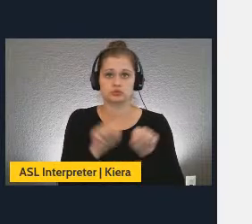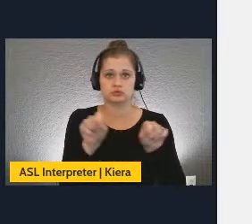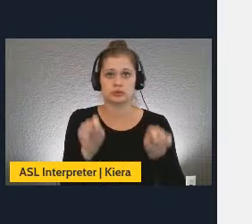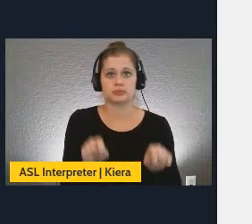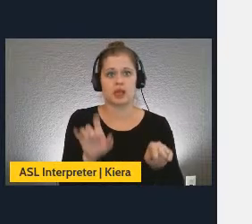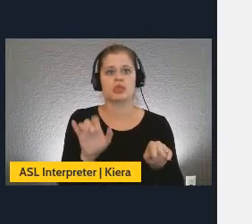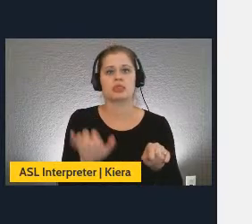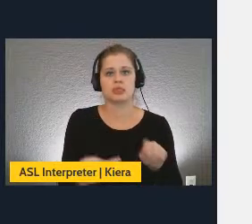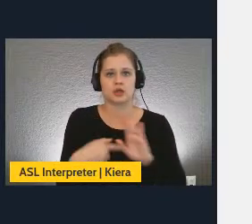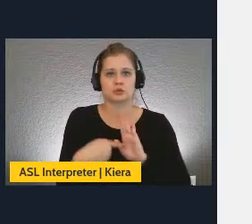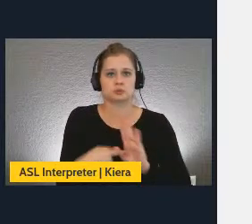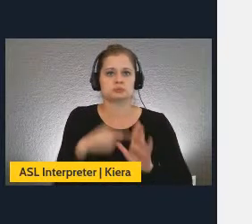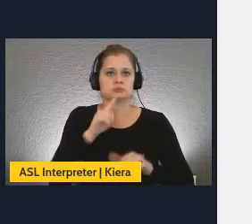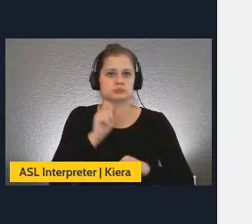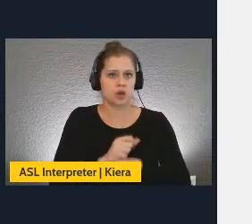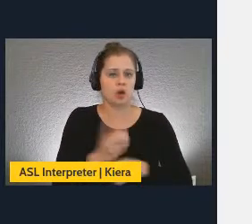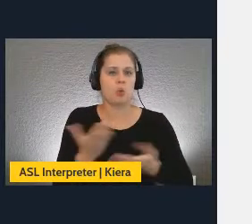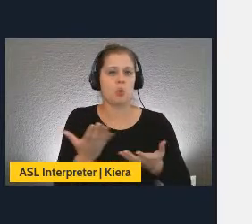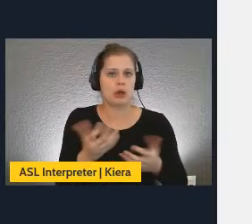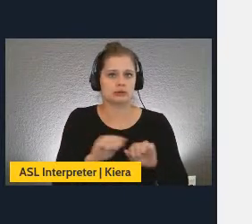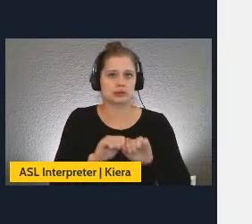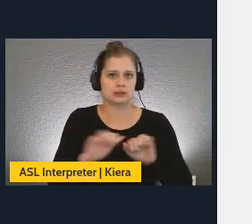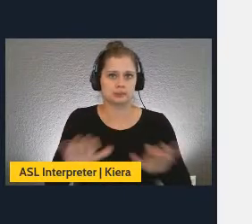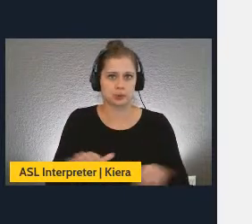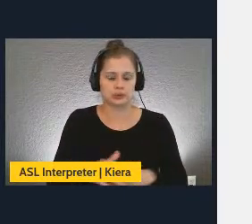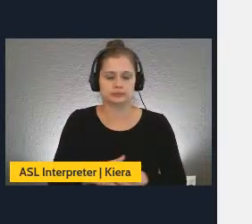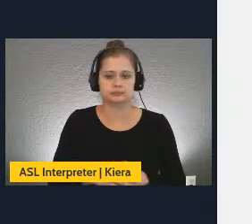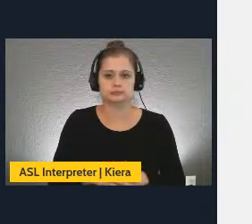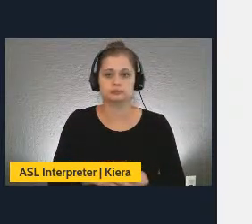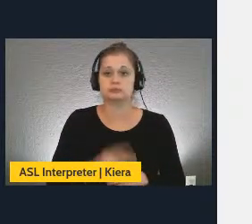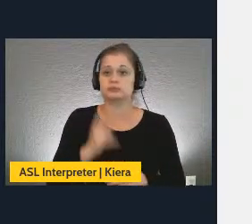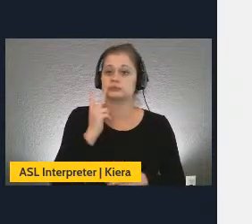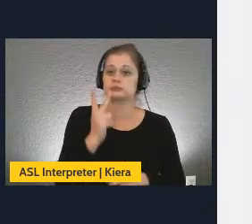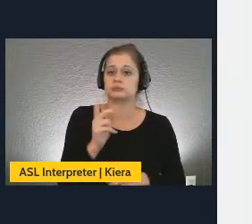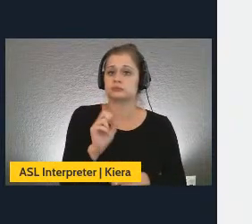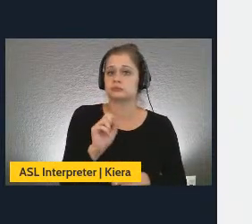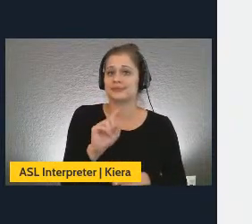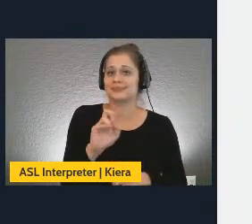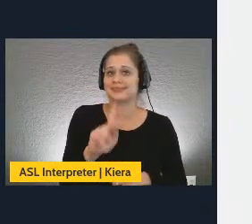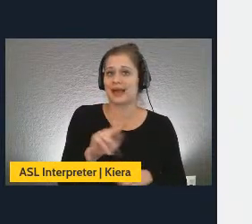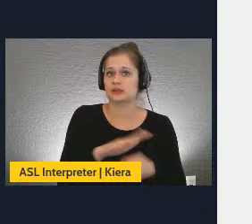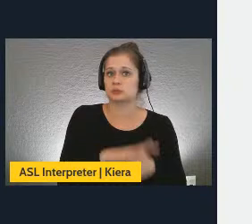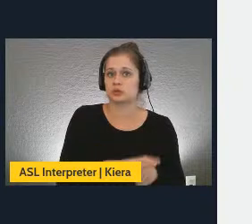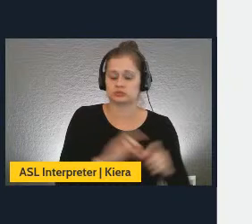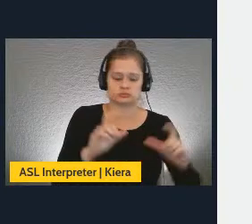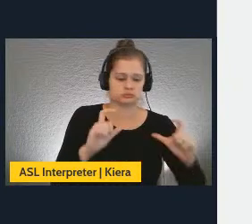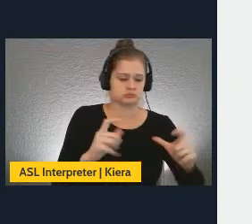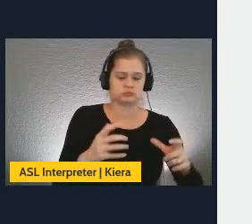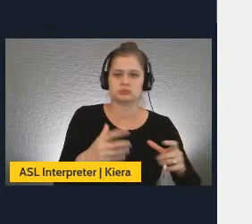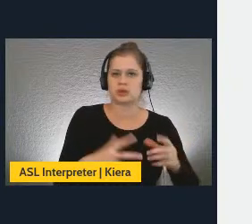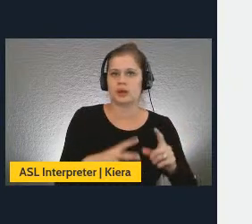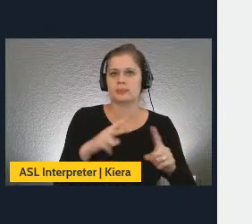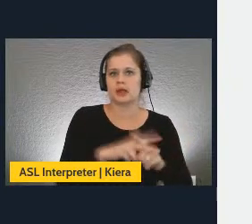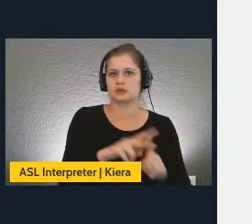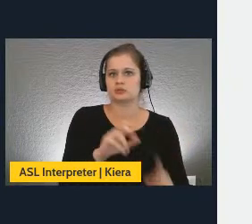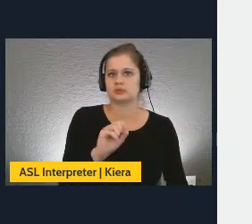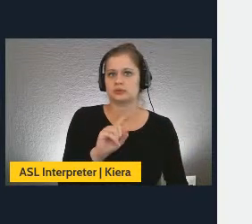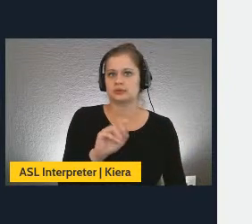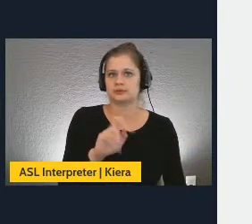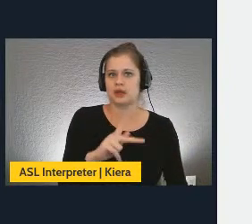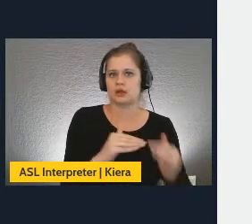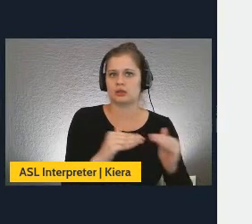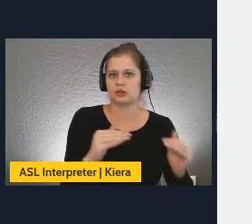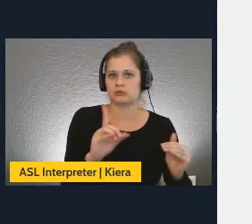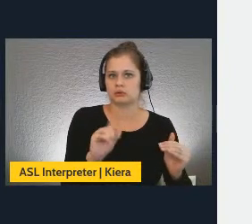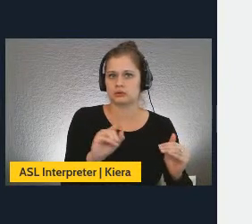what's getting deployed. So we can see here, the stack suppression got applied to the stack level metadata of my template, and the resource suppression